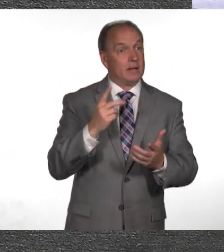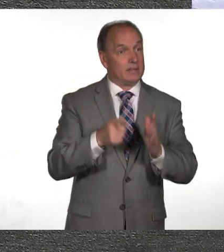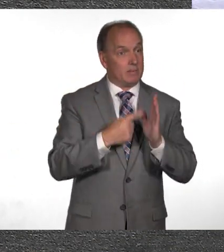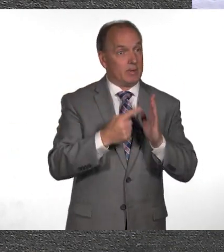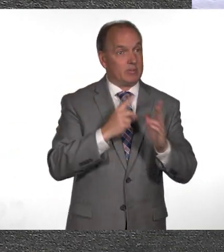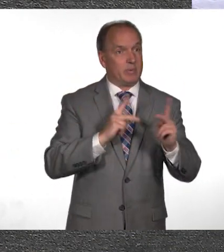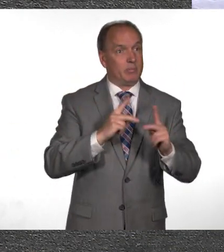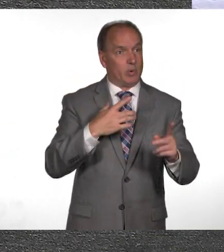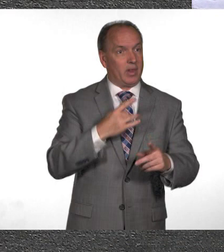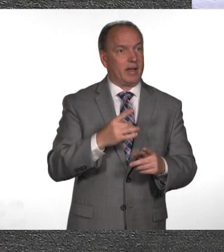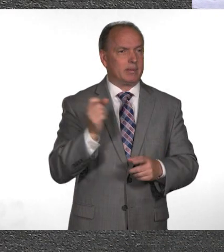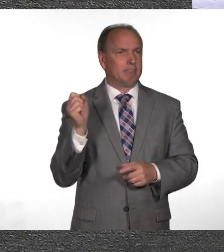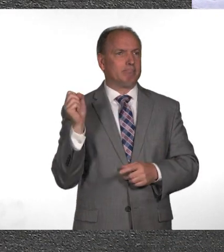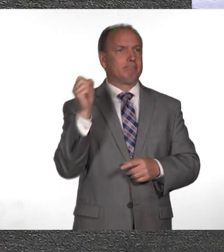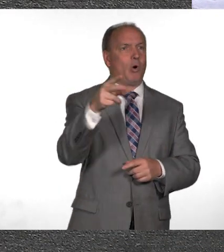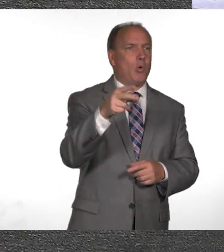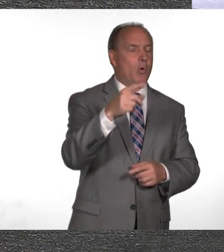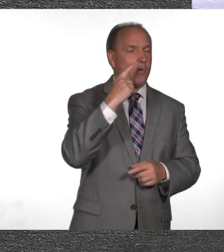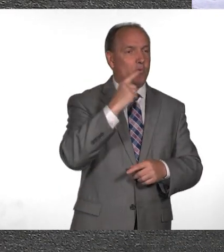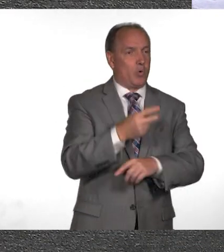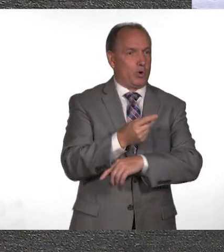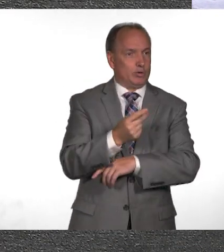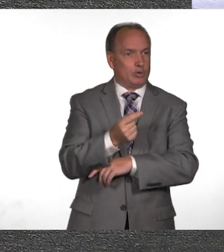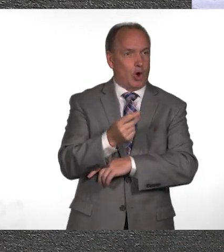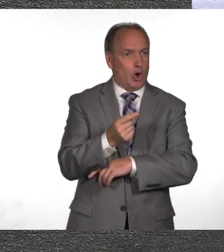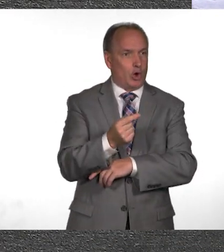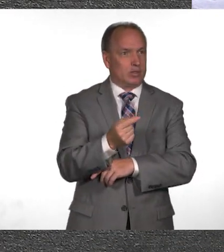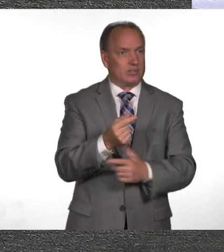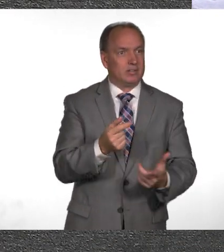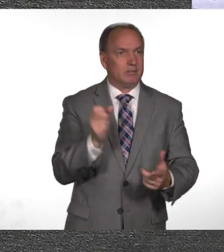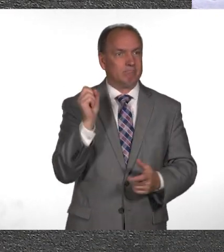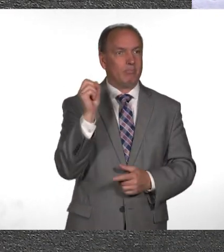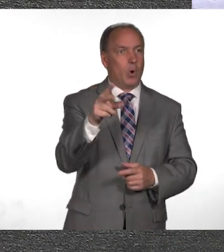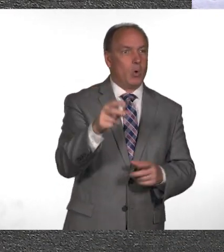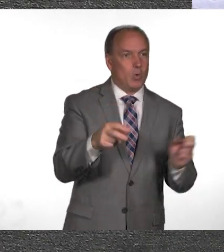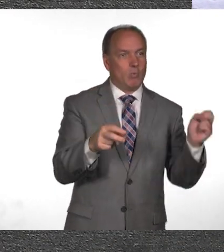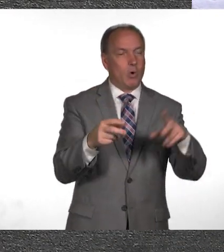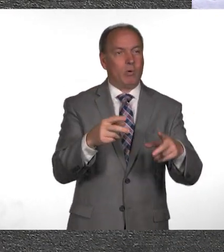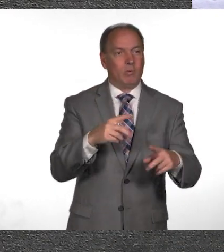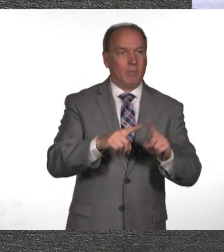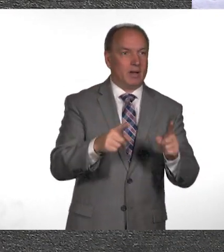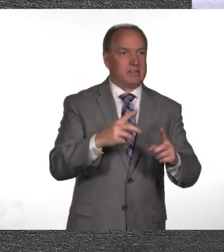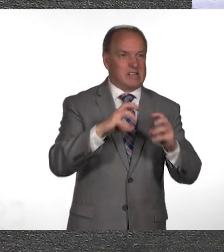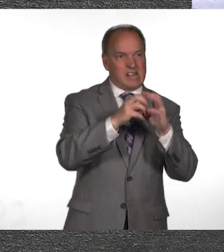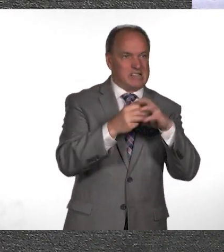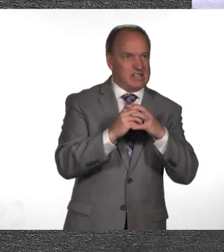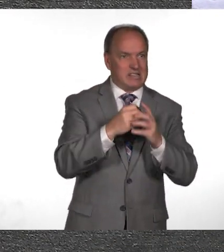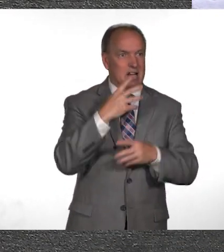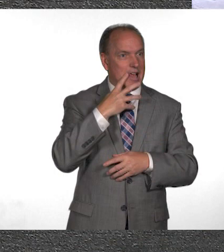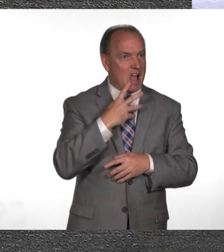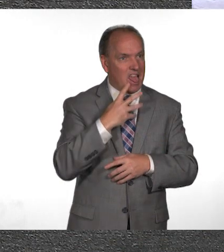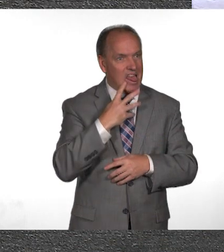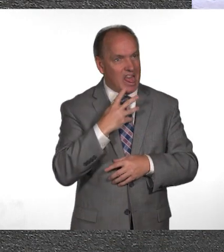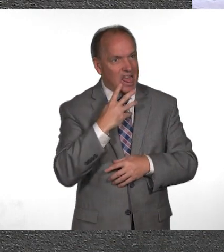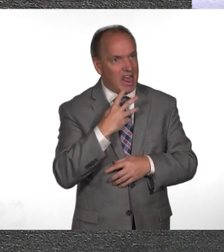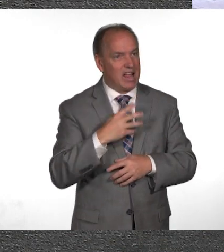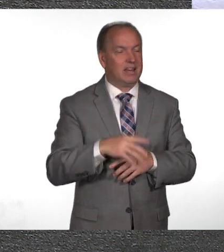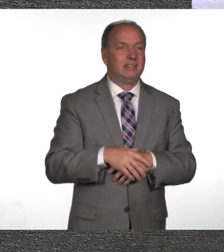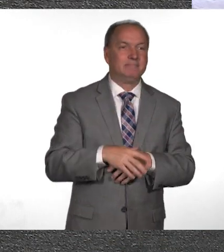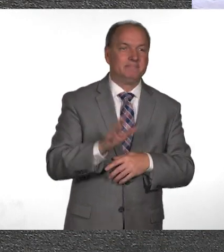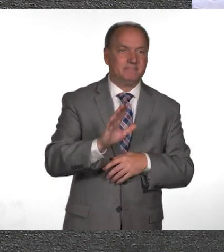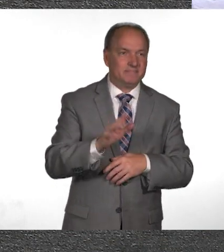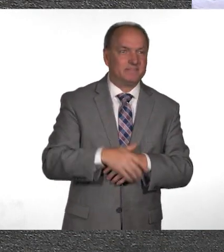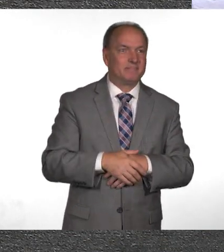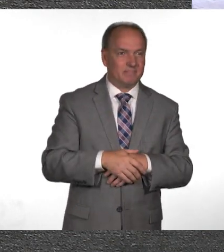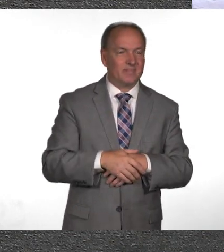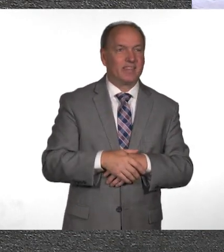to play catch with their dogs with tennis balls, but they get kind of slobbery when you do that. Yeah, so that's a tennis ball. That's